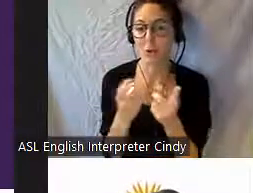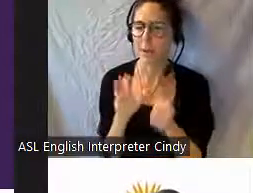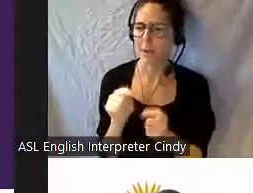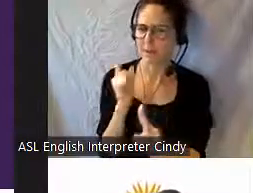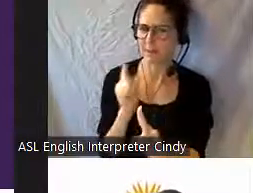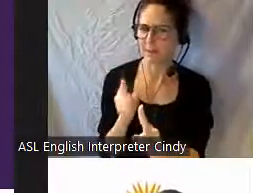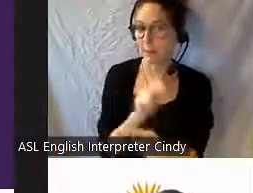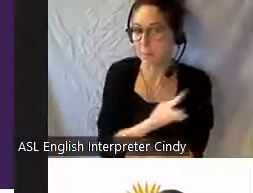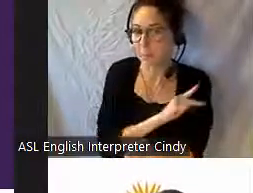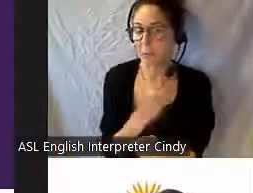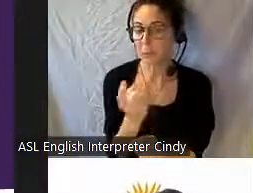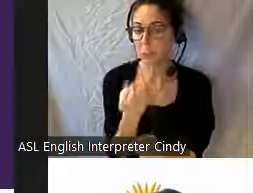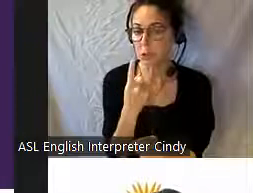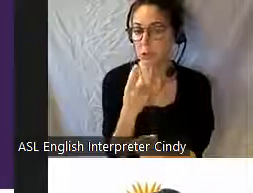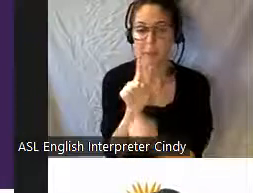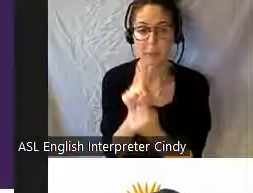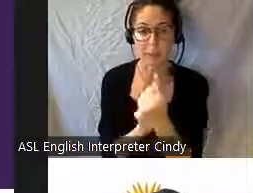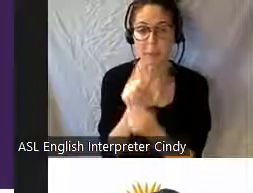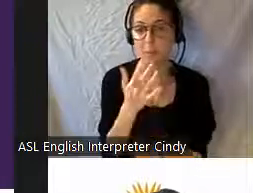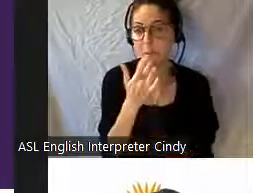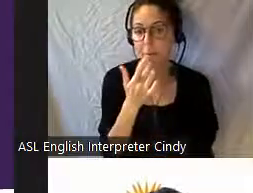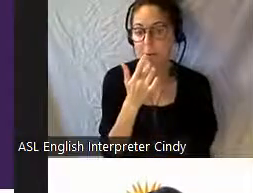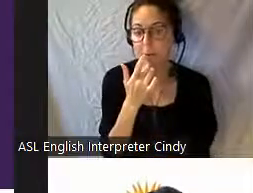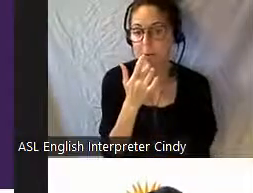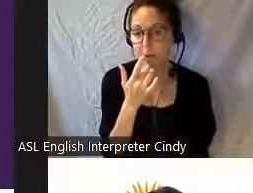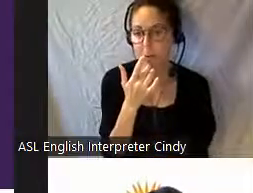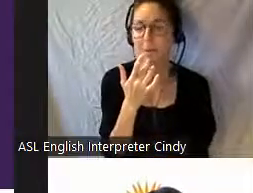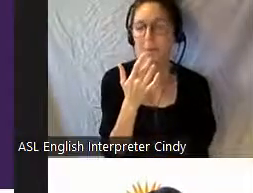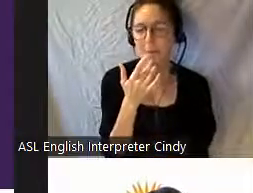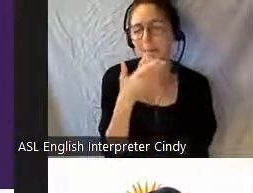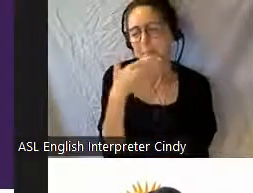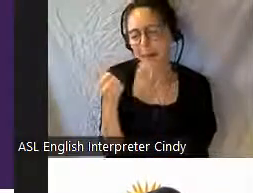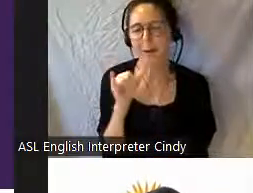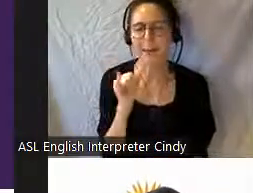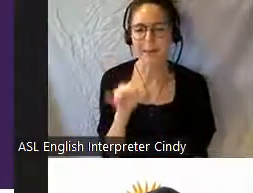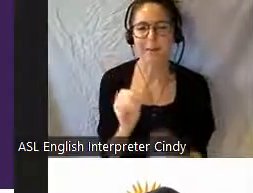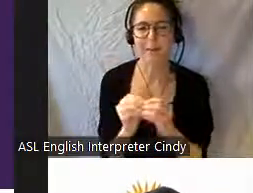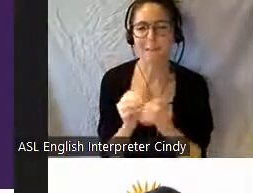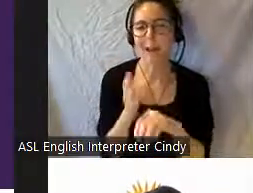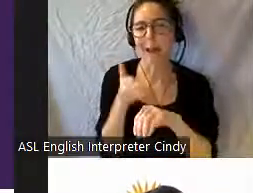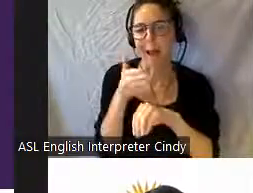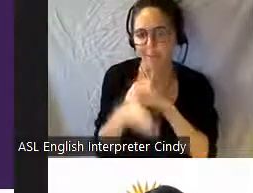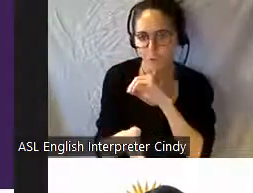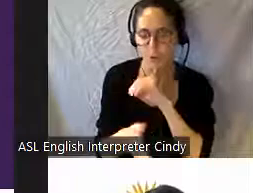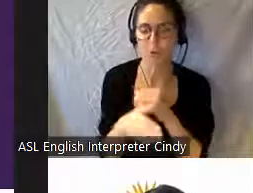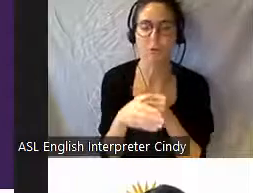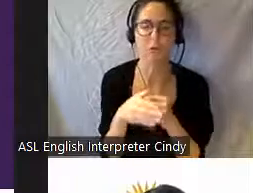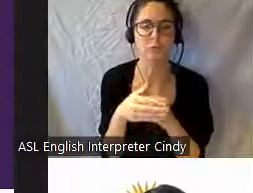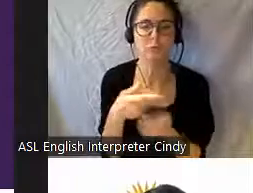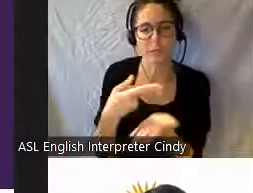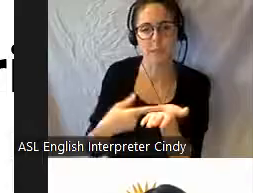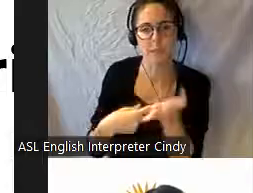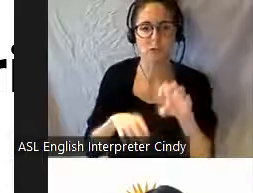specific, one-to-one makes it a little bit easier and more, we can have more in-depth conversation after the session.